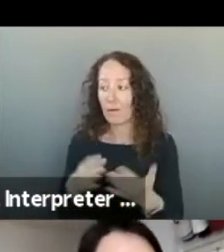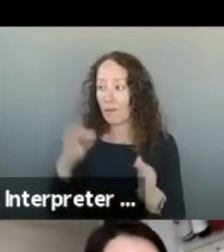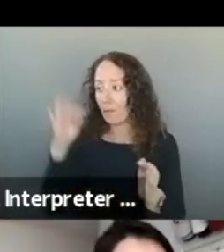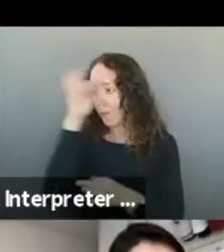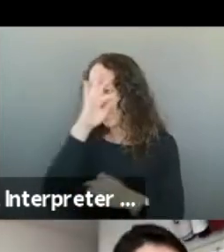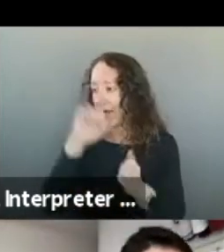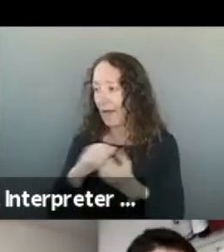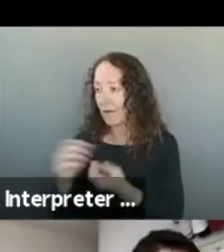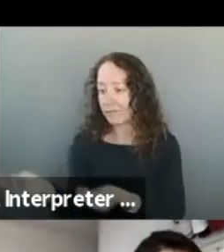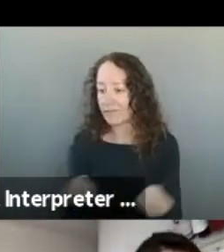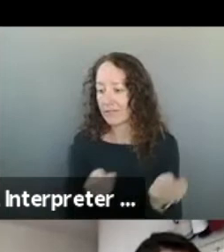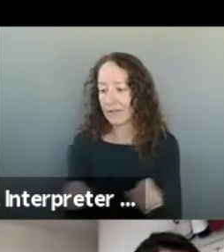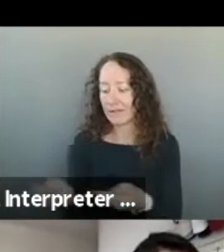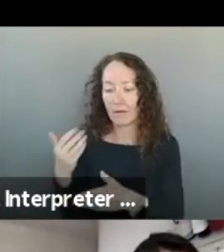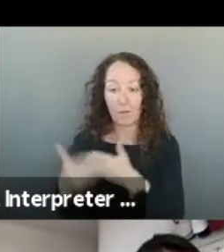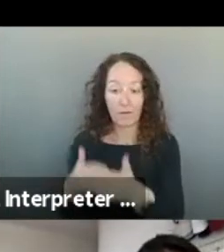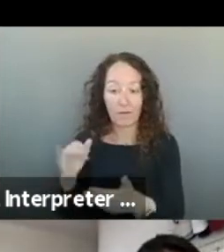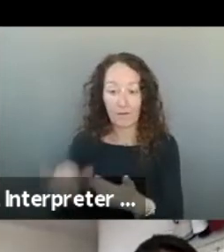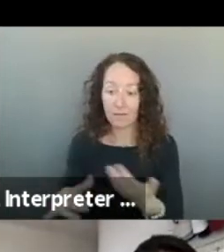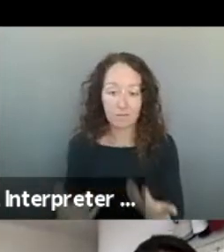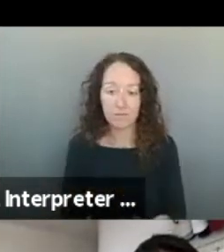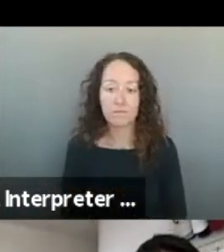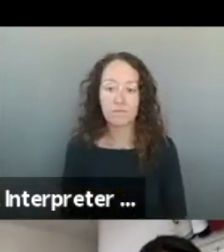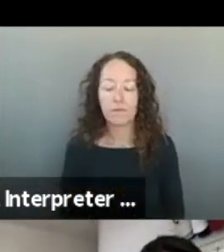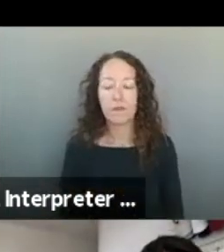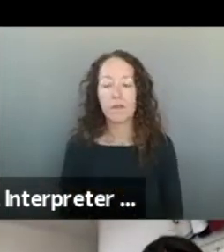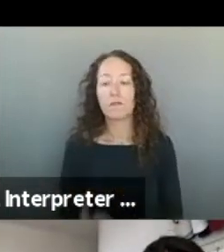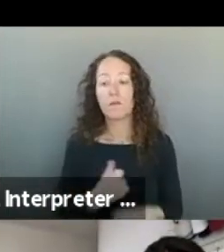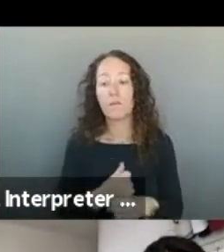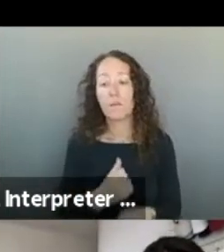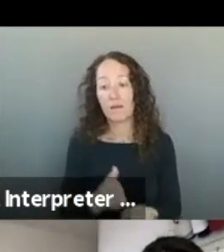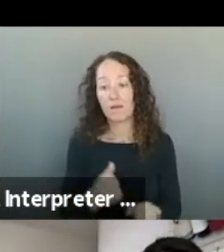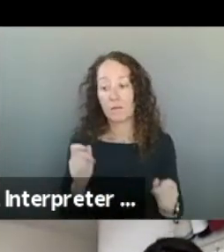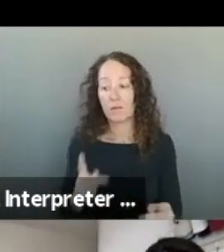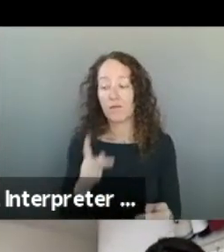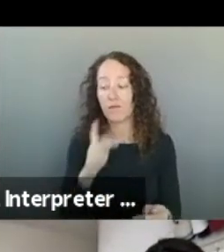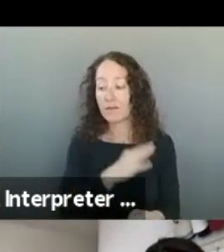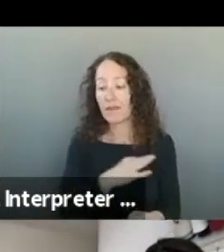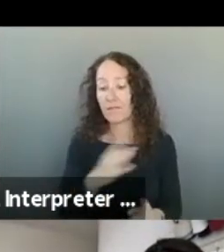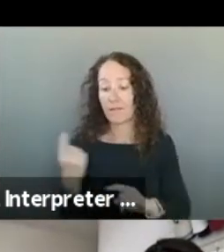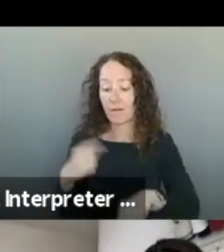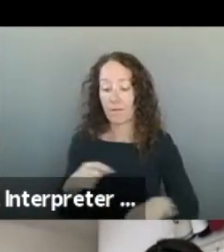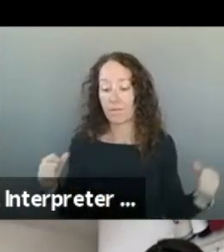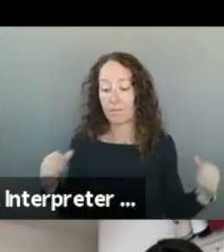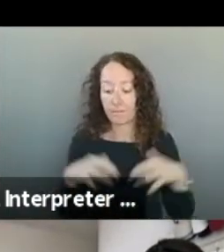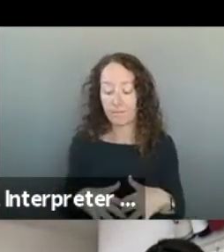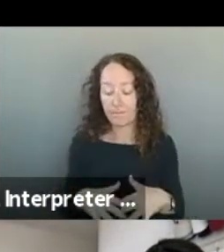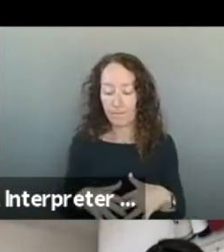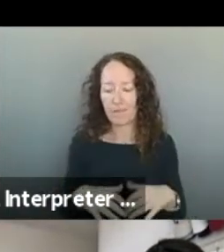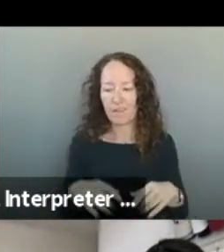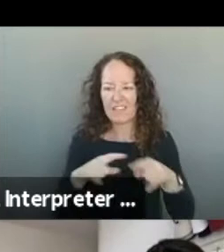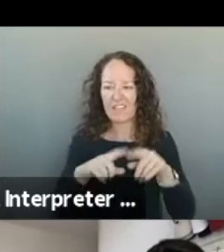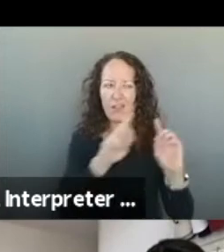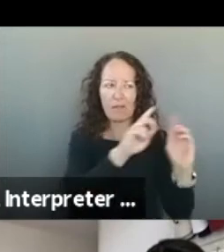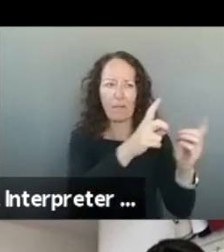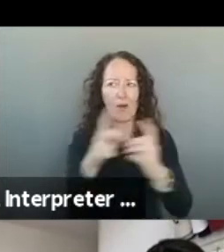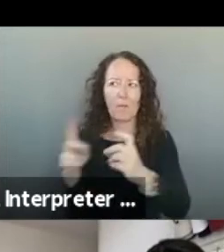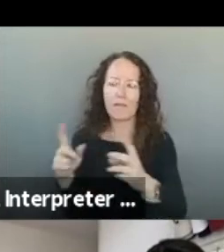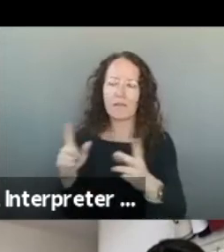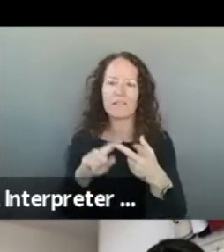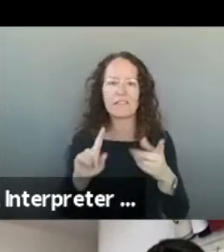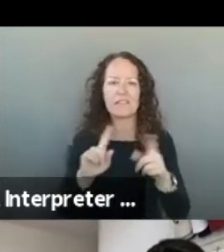So creating opportunities for staff to come together cross-departmentally, cross-sector, cross whatever, so that they're